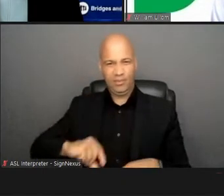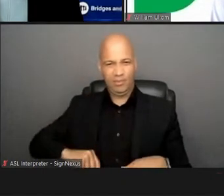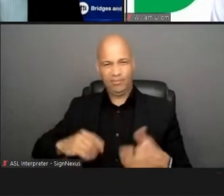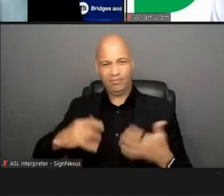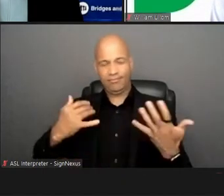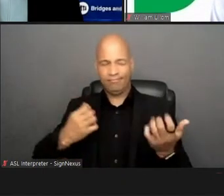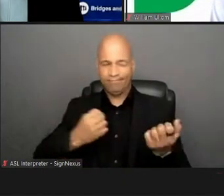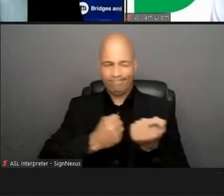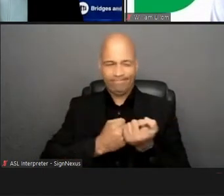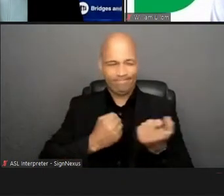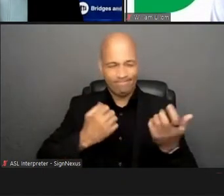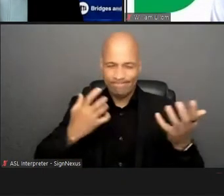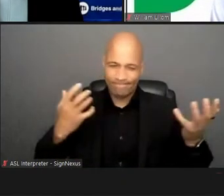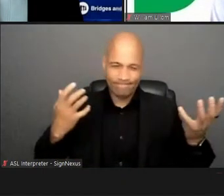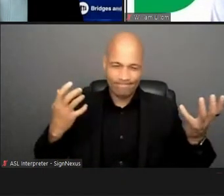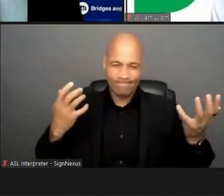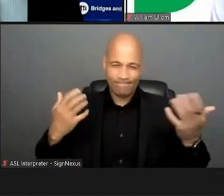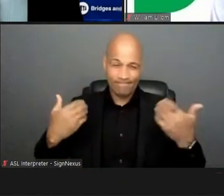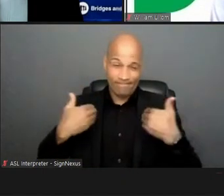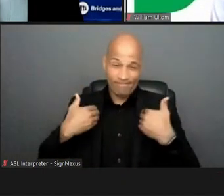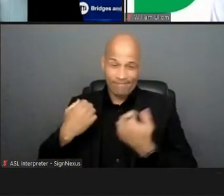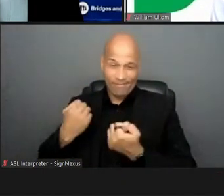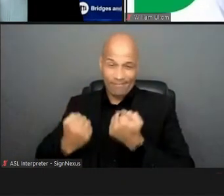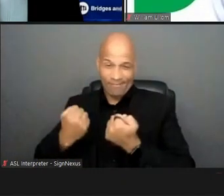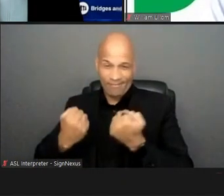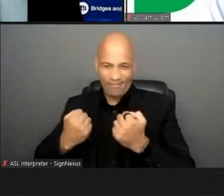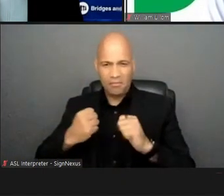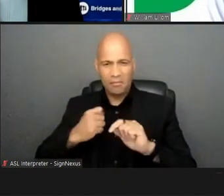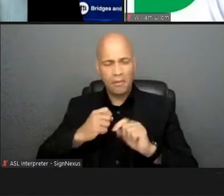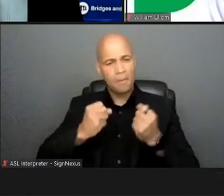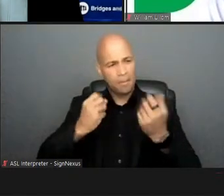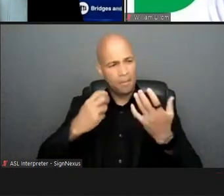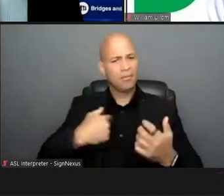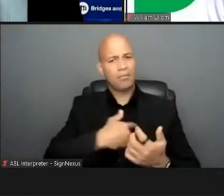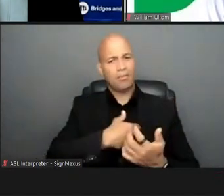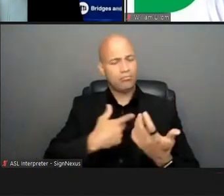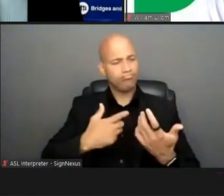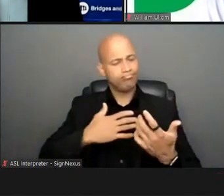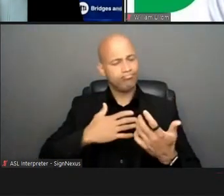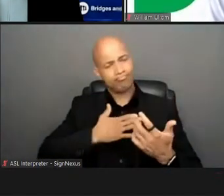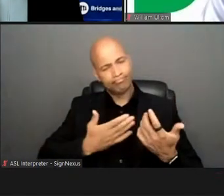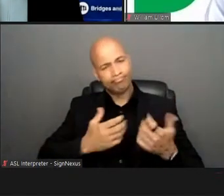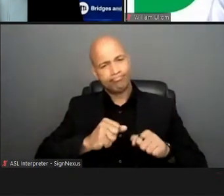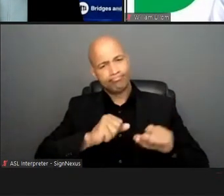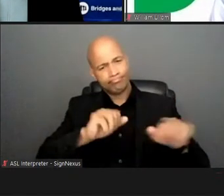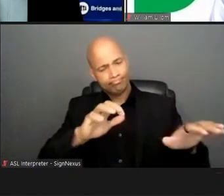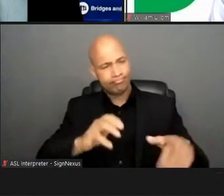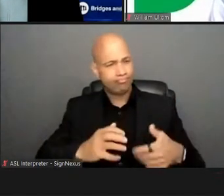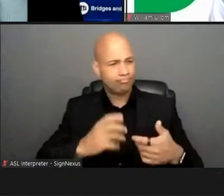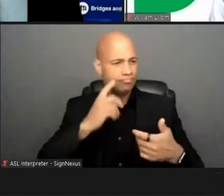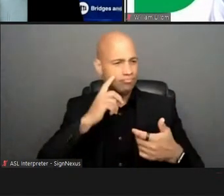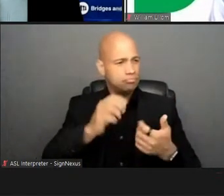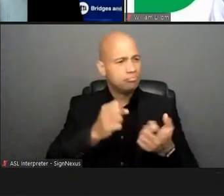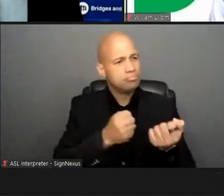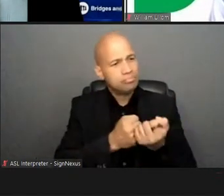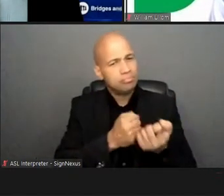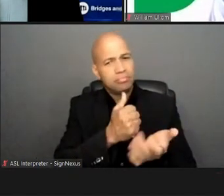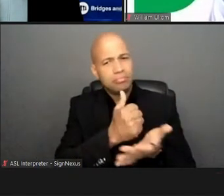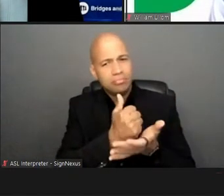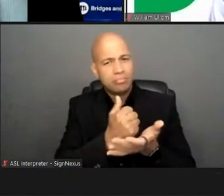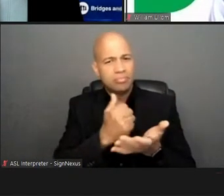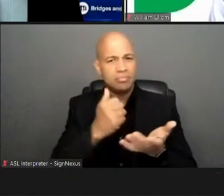uh there are a lot of us who are willing to make small sacrifices for the good of the of the city and for some semblance of a climate